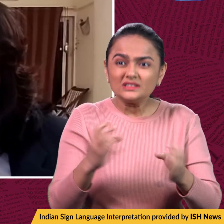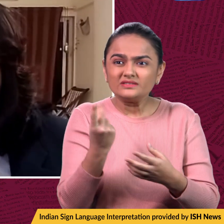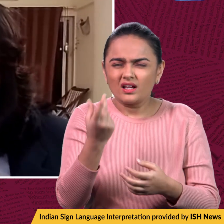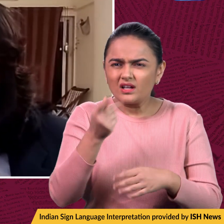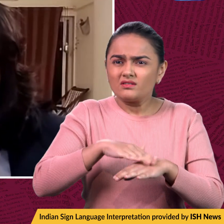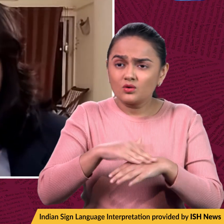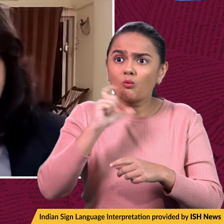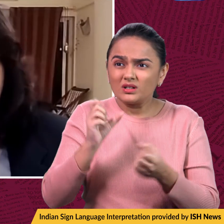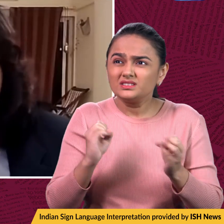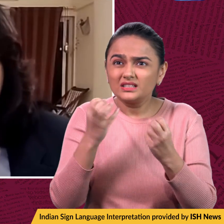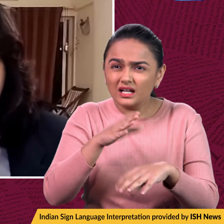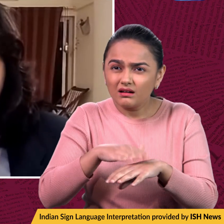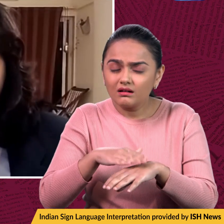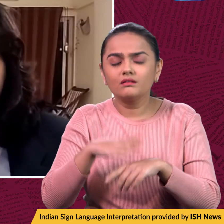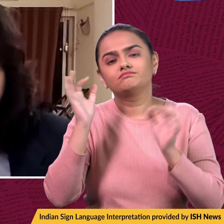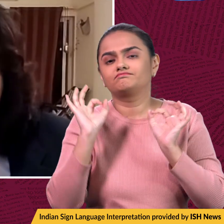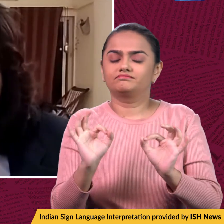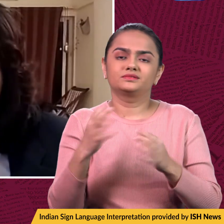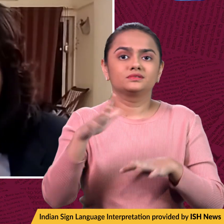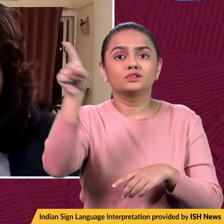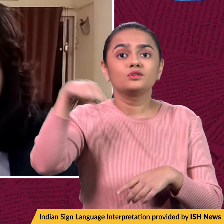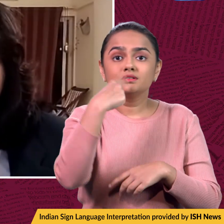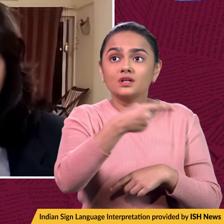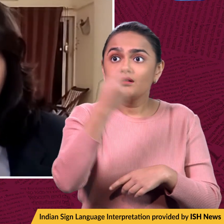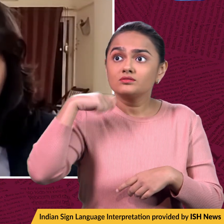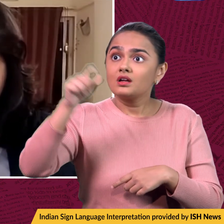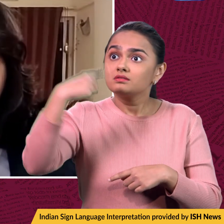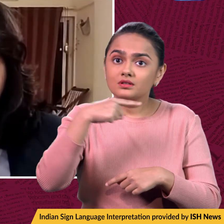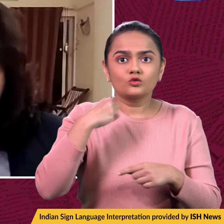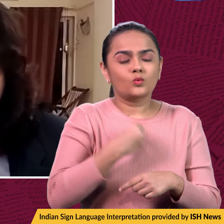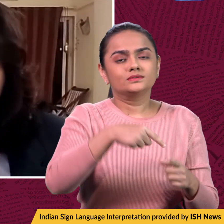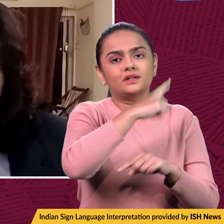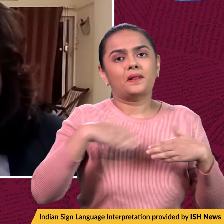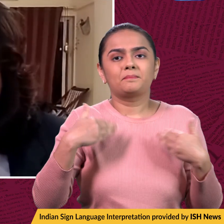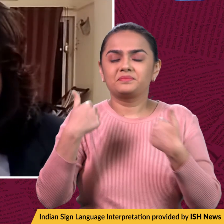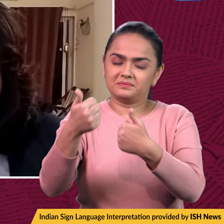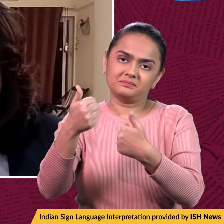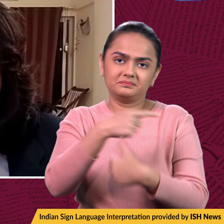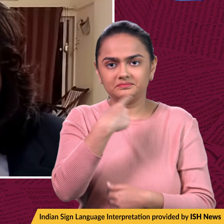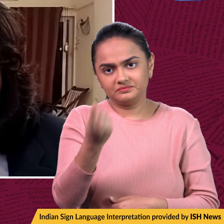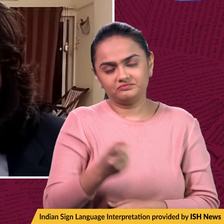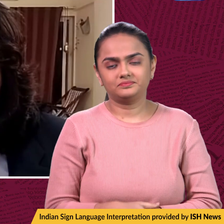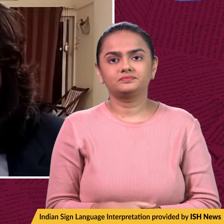begin as soon as possible, said that they have welcomed the judgment of the Supreme Court.